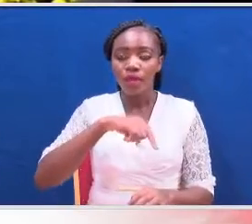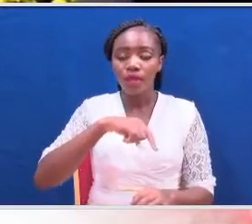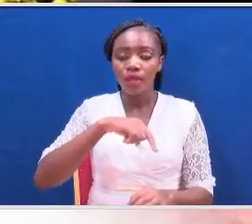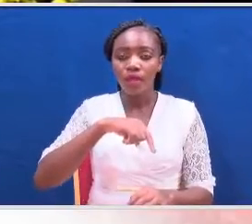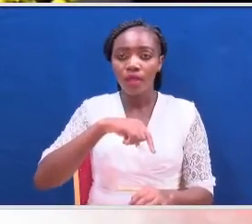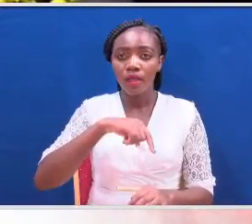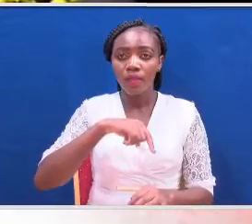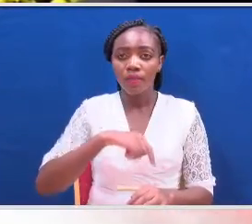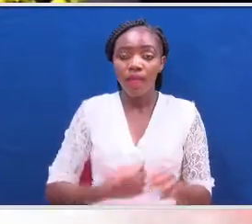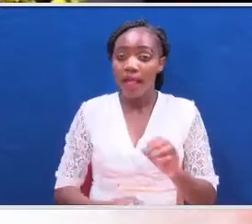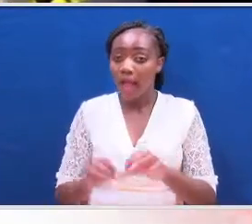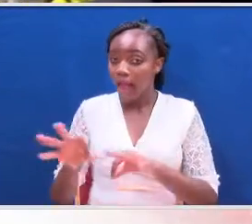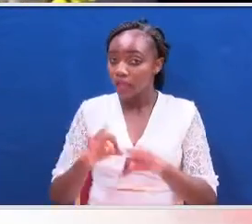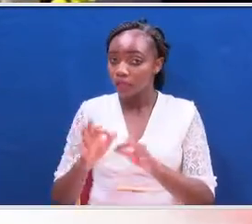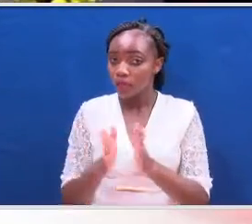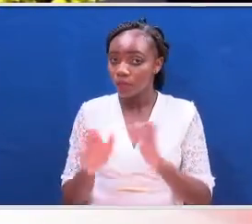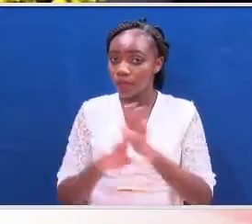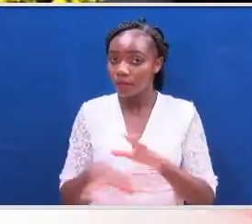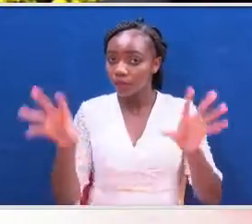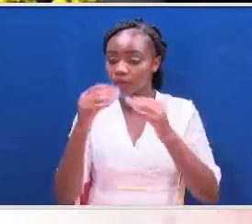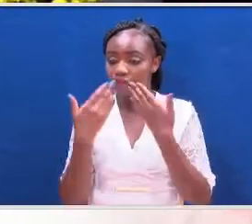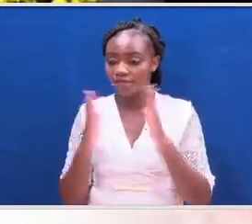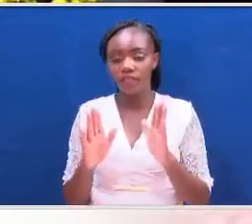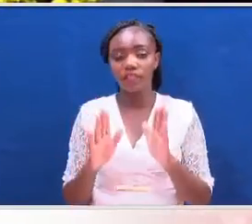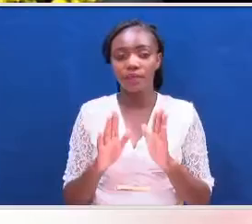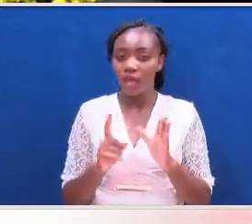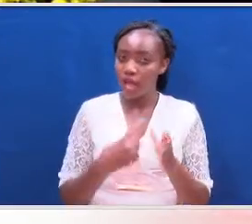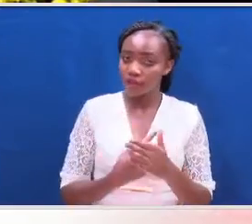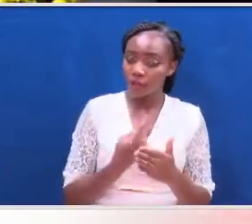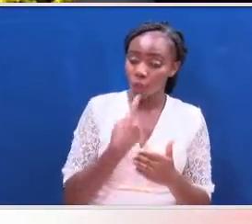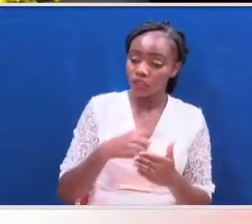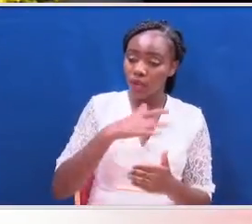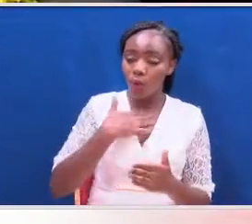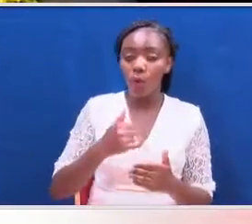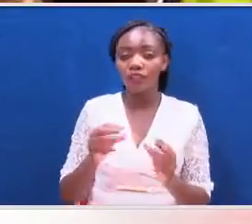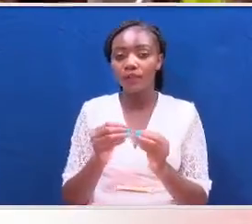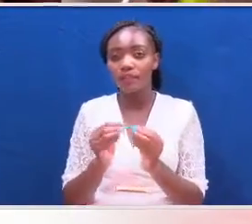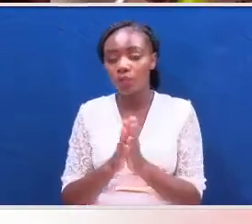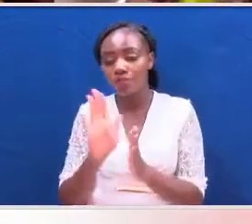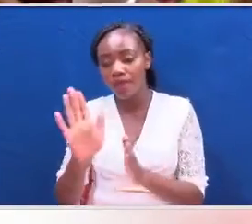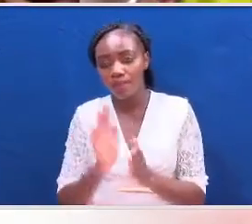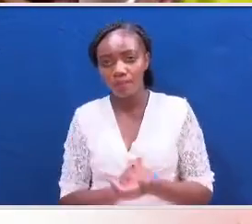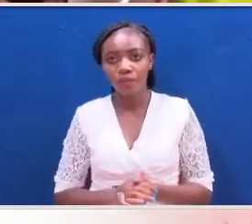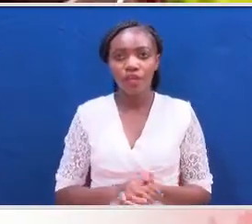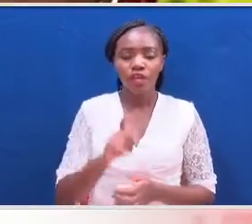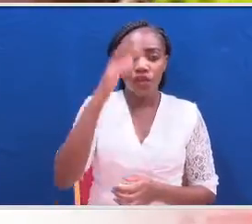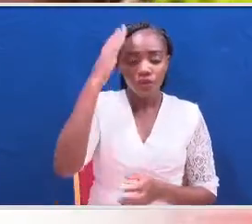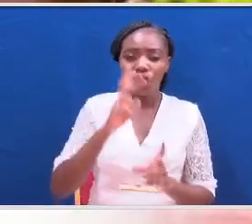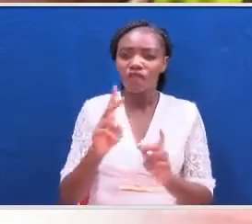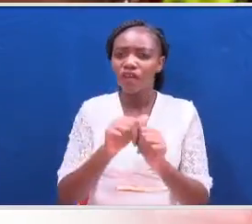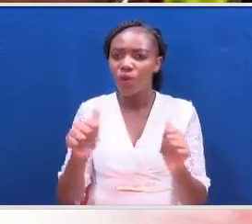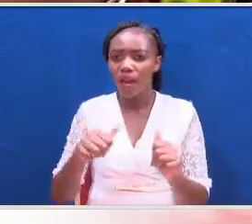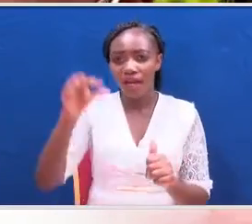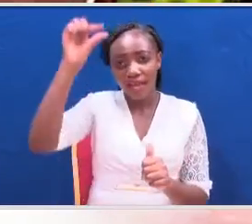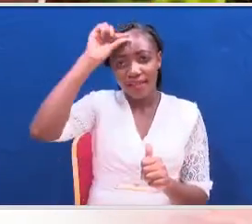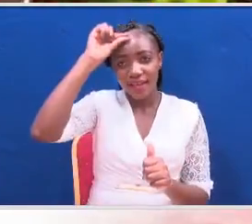tumeshamuelezea naibu wa rais kupitia ofisi yake ya kuwa tungetaka tuwe na kikao na yeye sasa. Because you know very well that the government that we